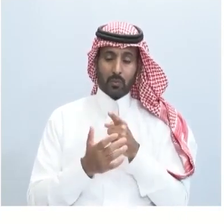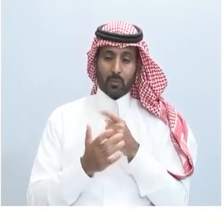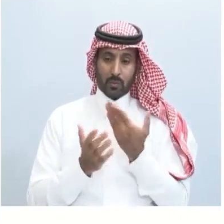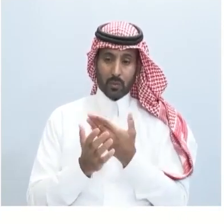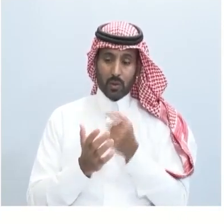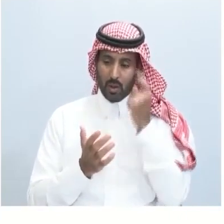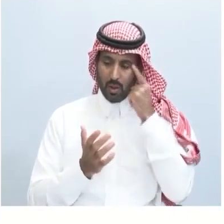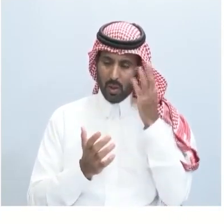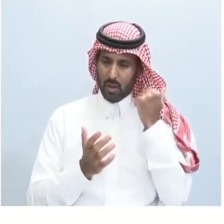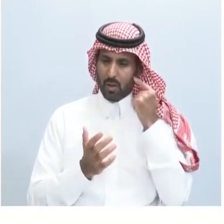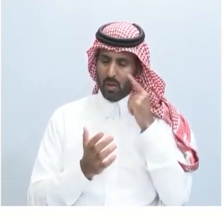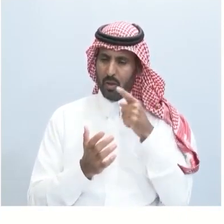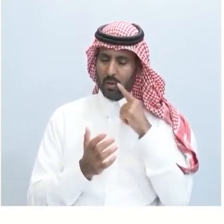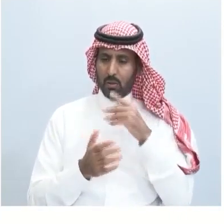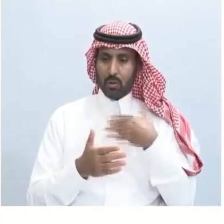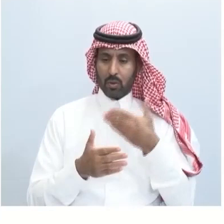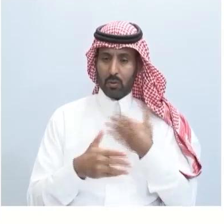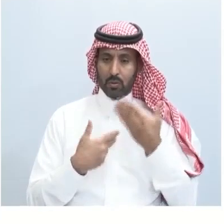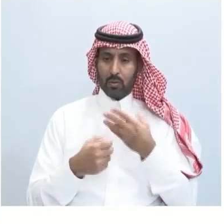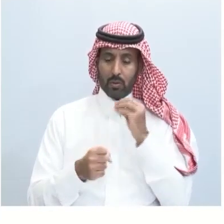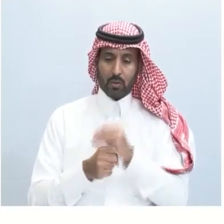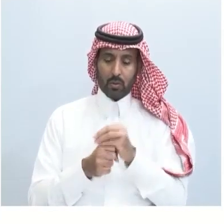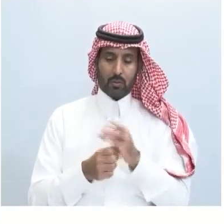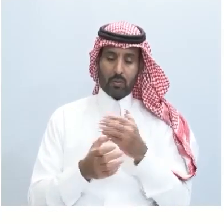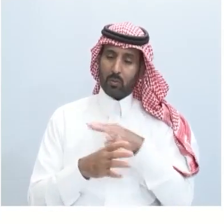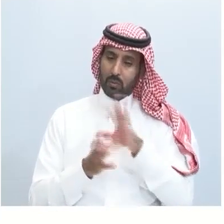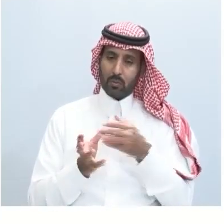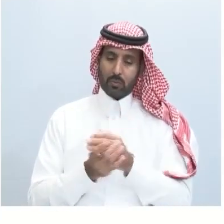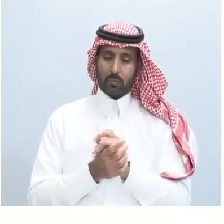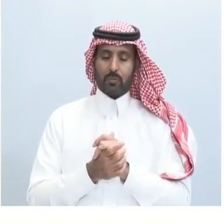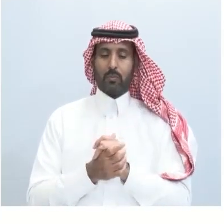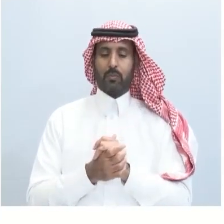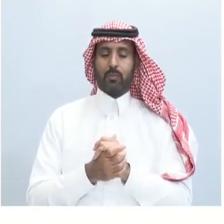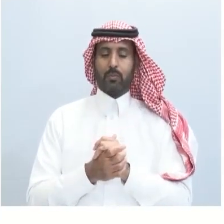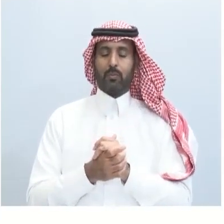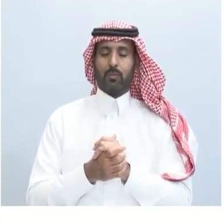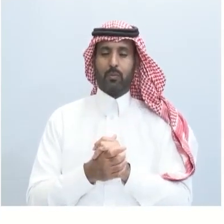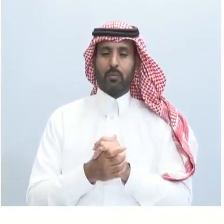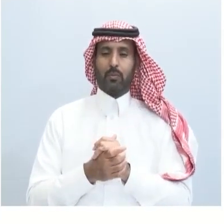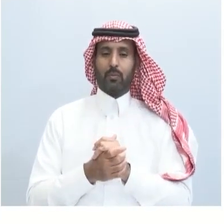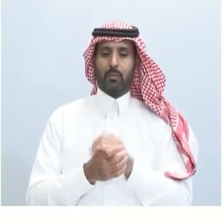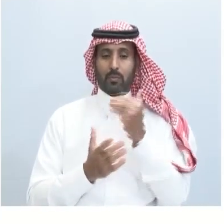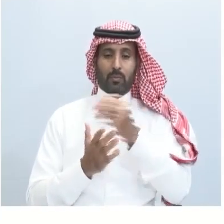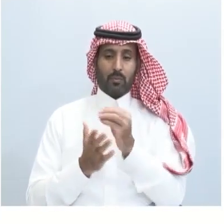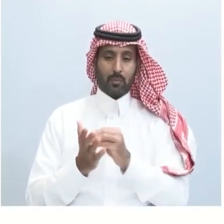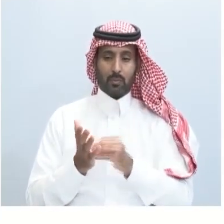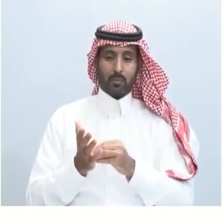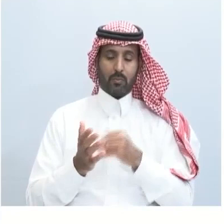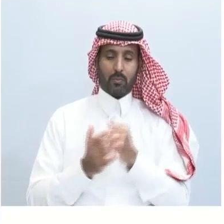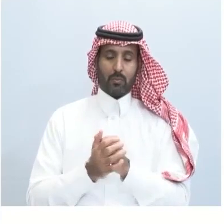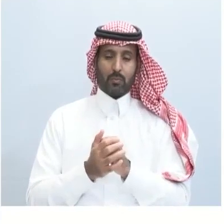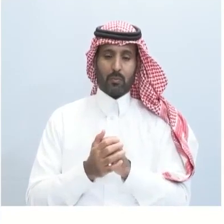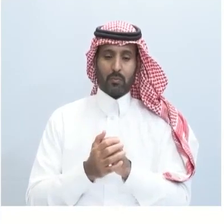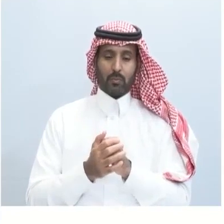reader doesn't know the sport or activity, give details about what's involved and the stages and steps.